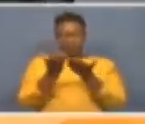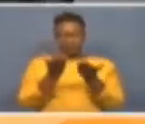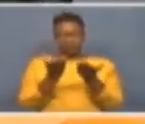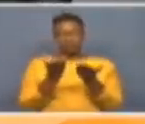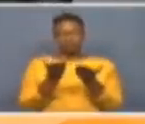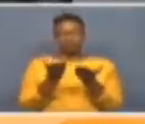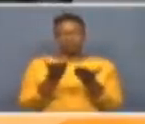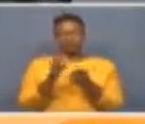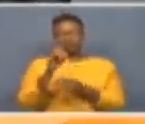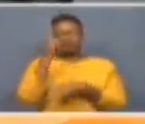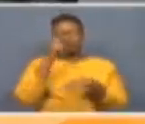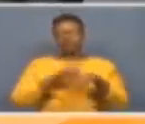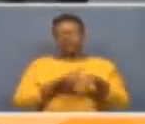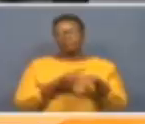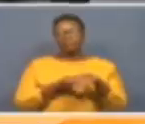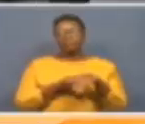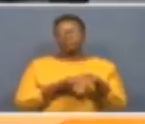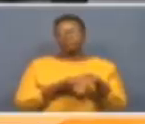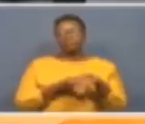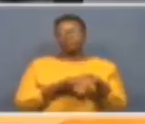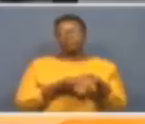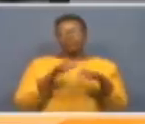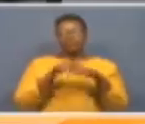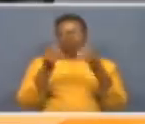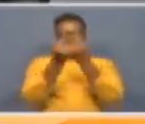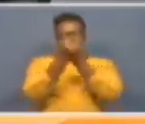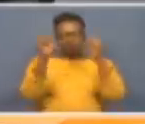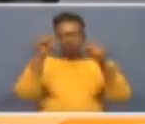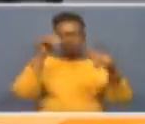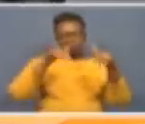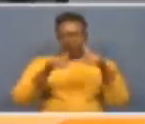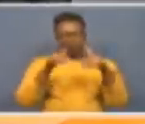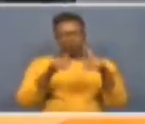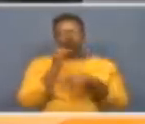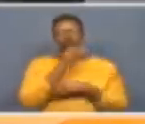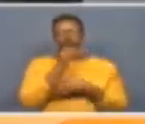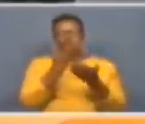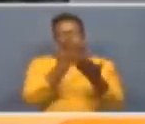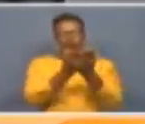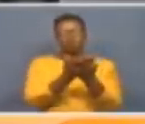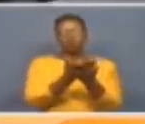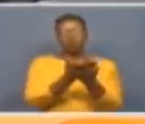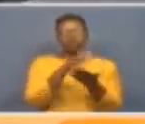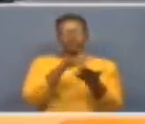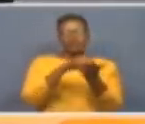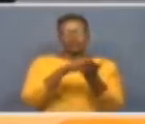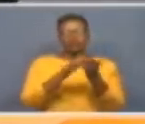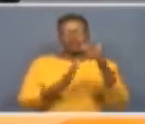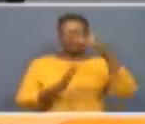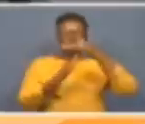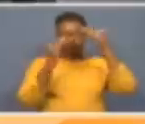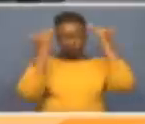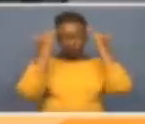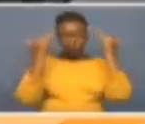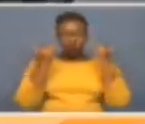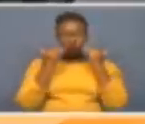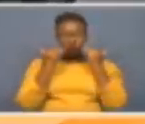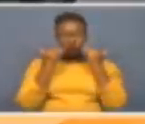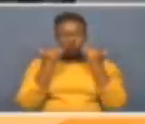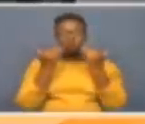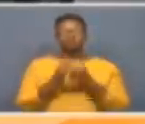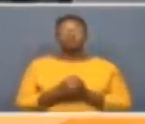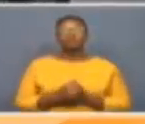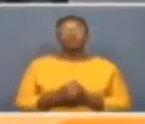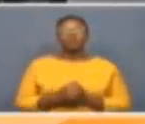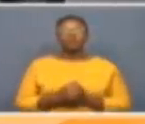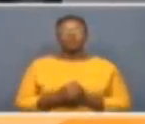she sat for the first time in the presidential election petition in the Supreme Court. And again, she was in that famous,